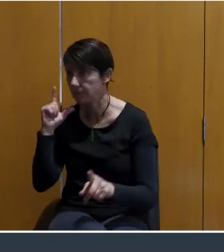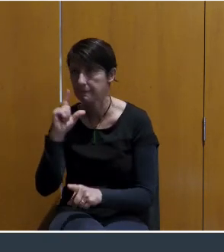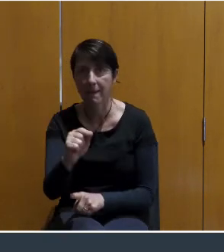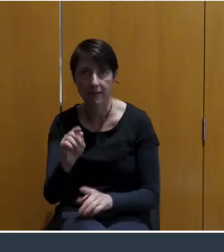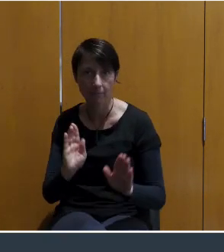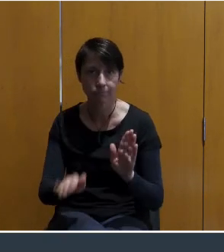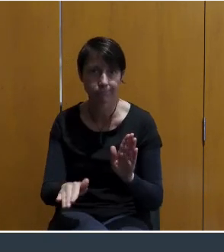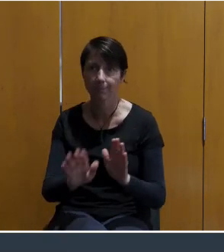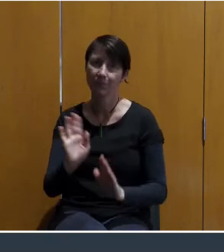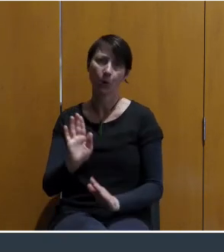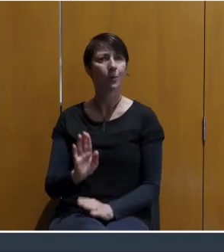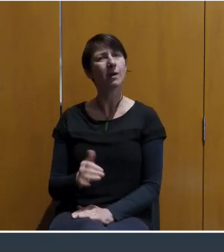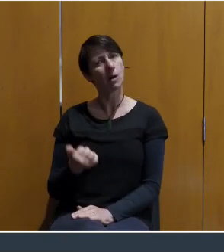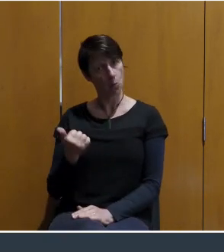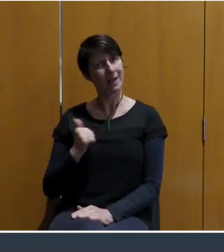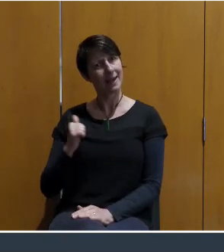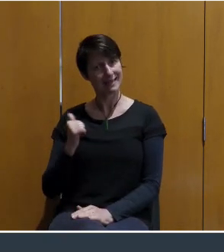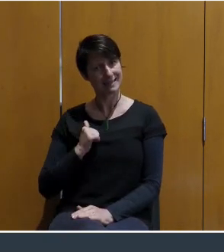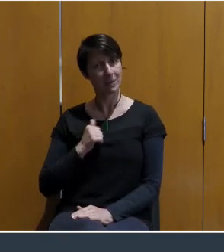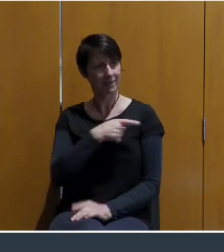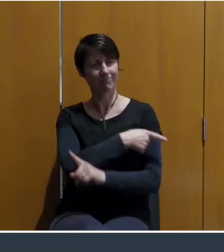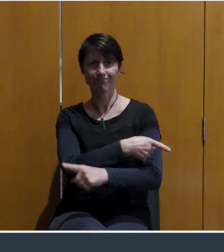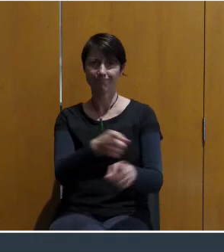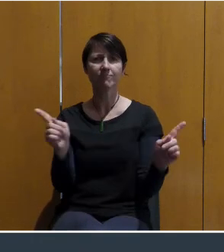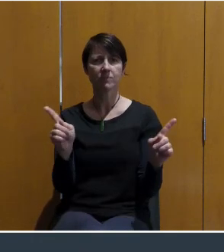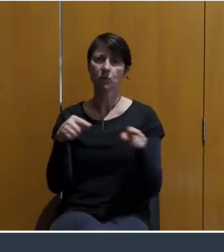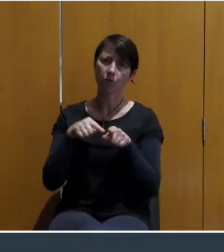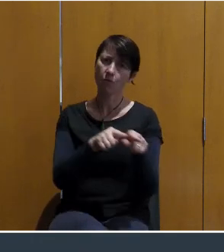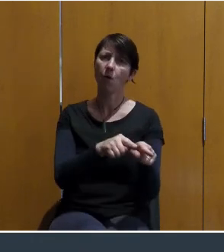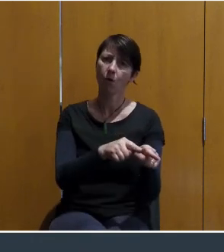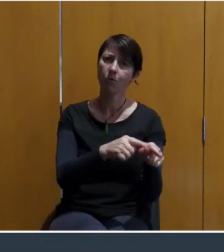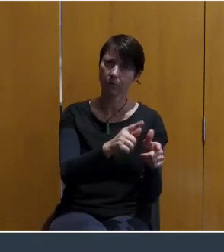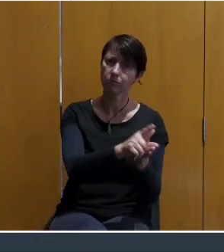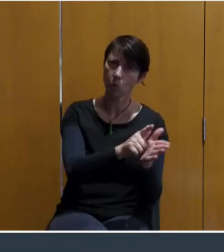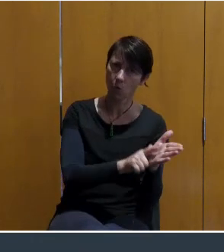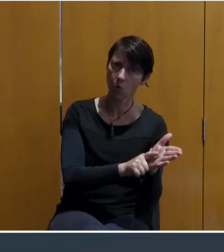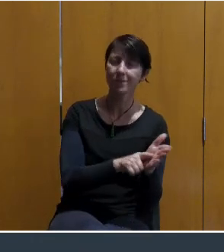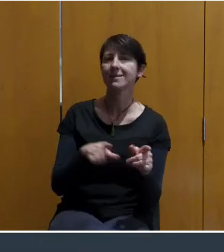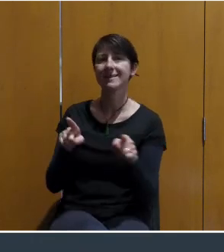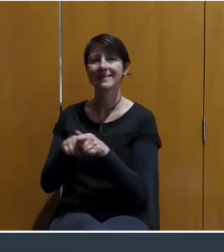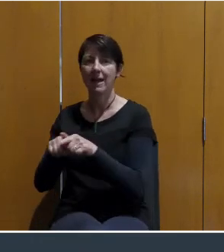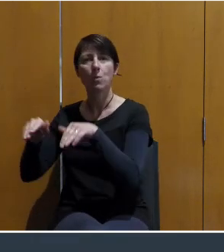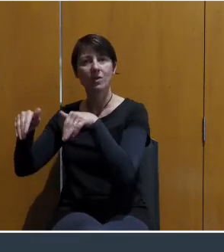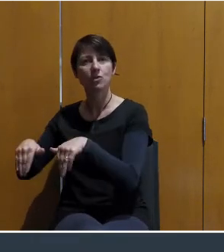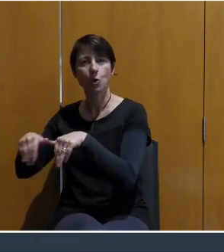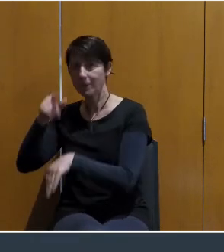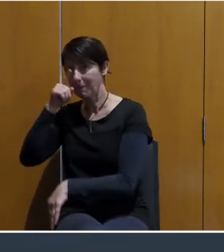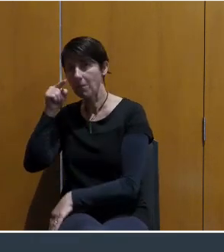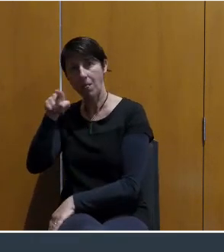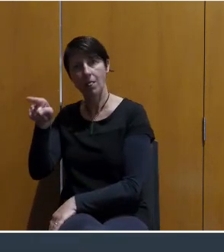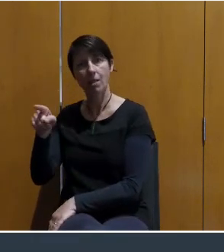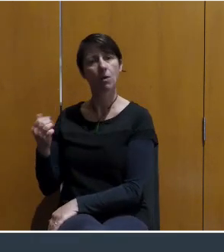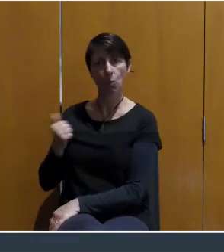drivers to drive to the speed limits as it is on dog owners to comply with the bylaw. And that is our